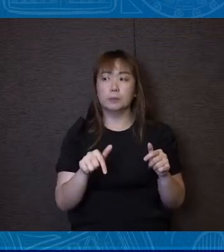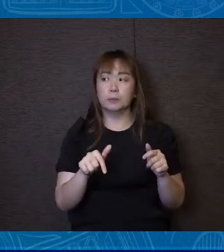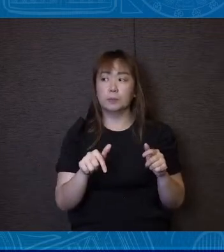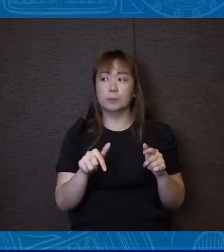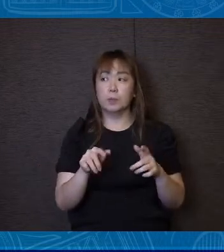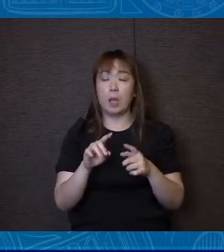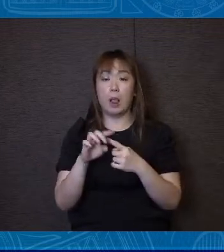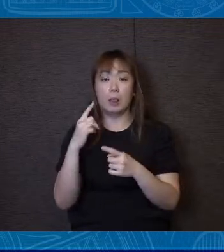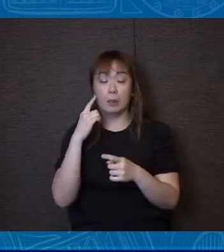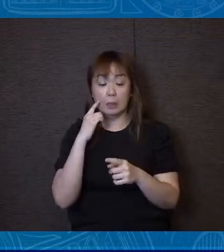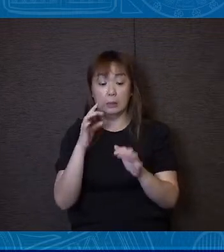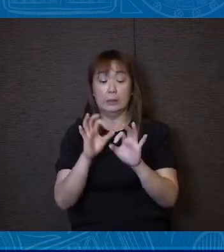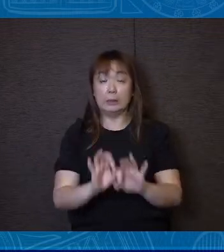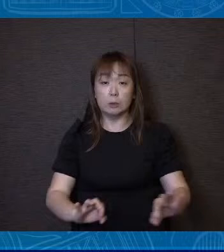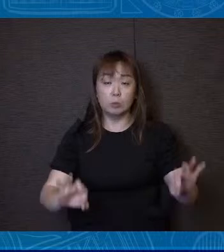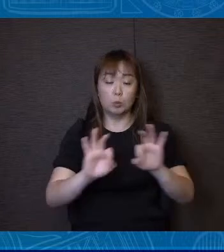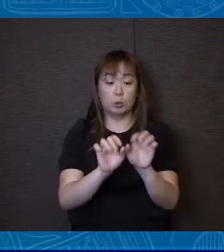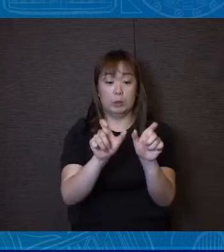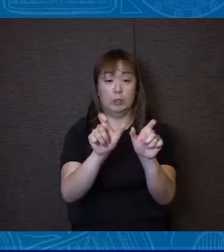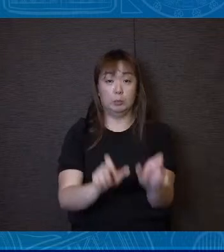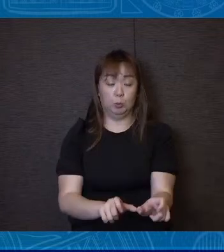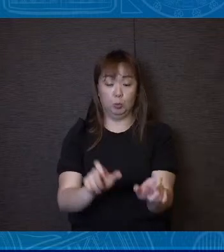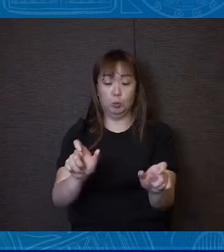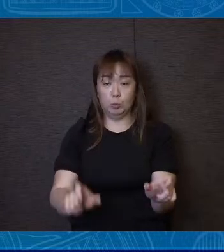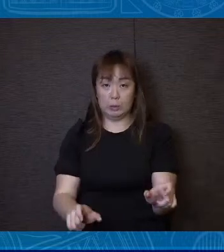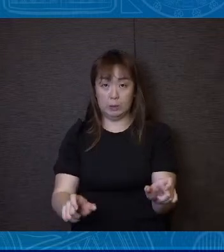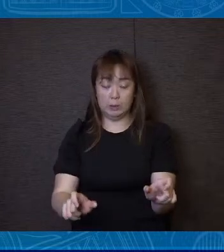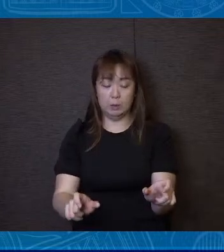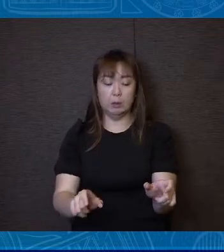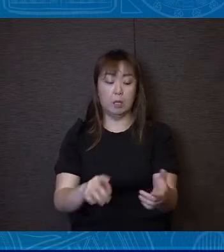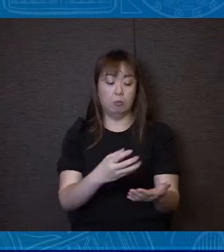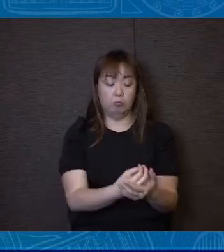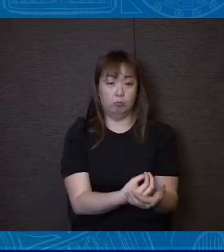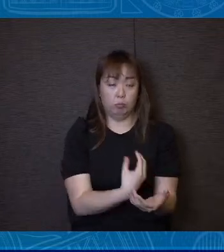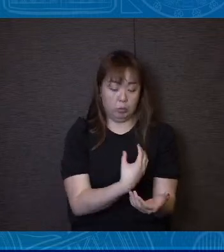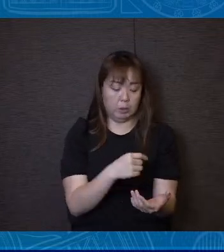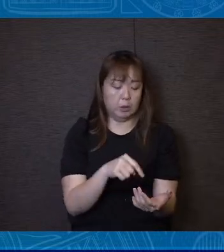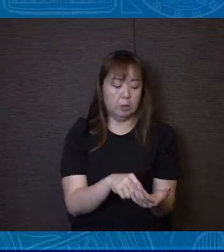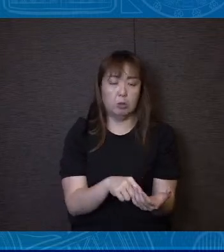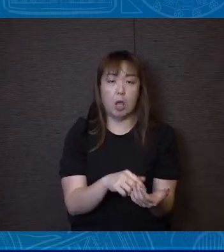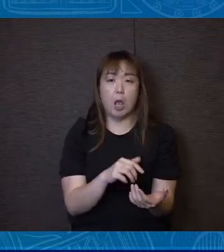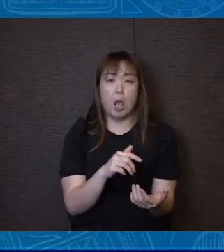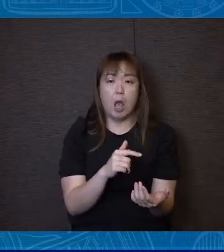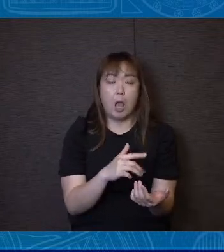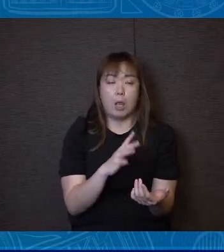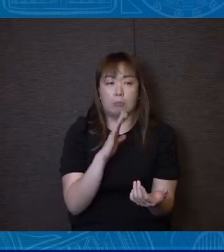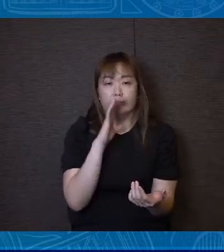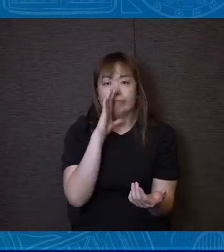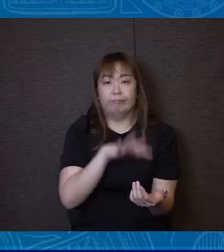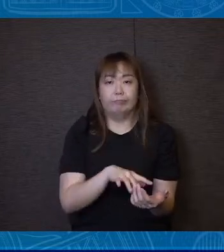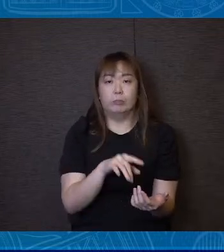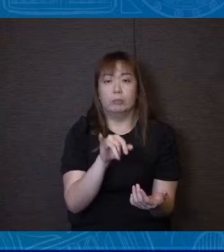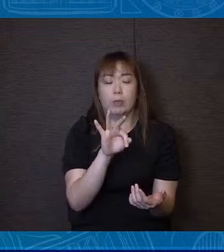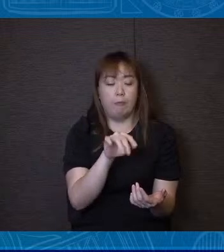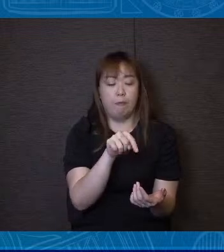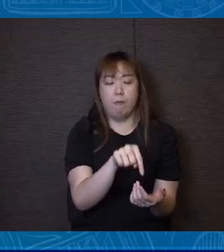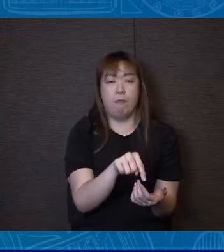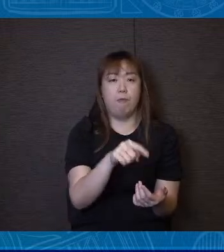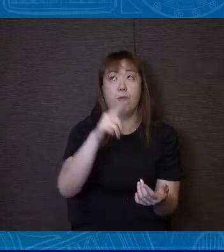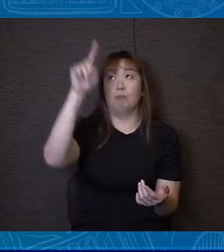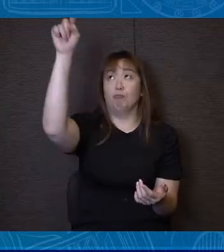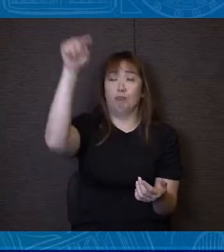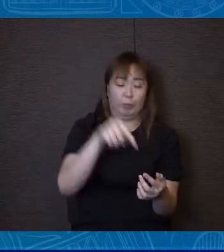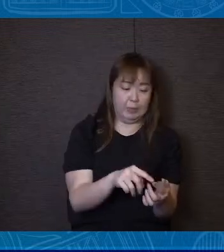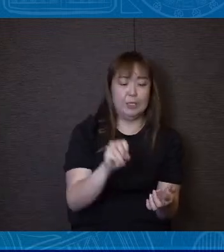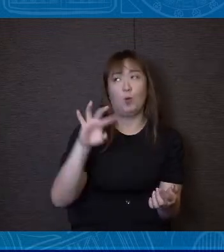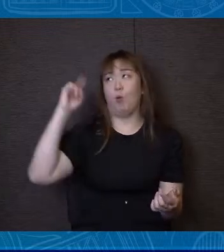person being alerted is not where your message is coming from terrestrial or outer space, is just, does it work?